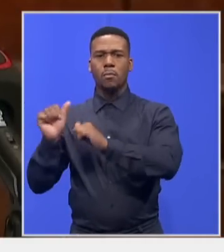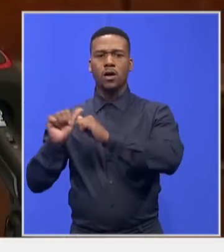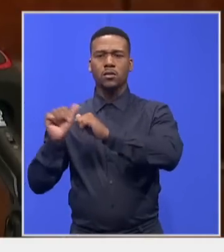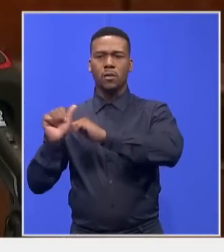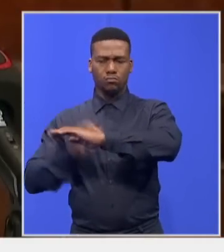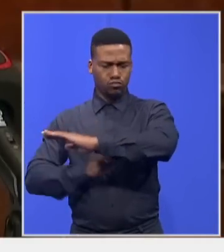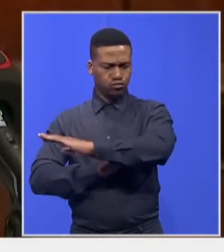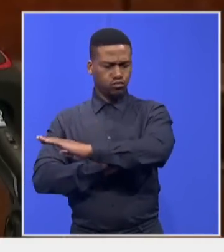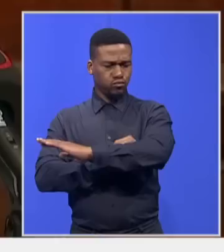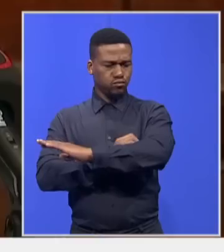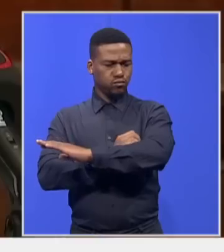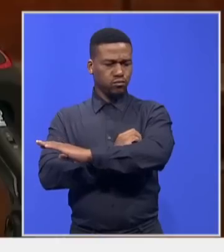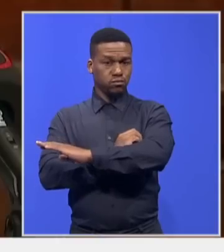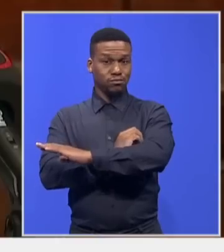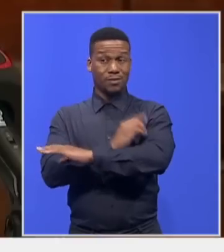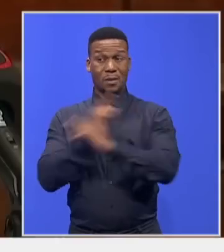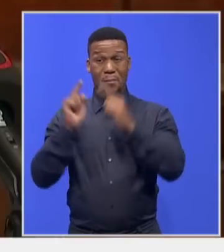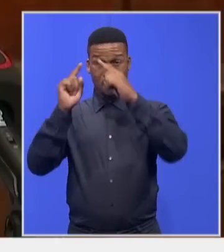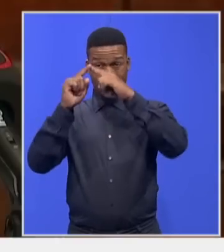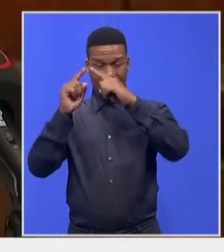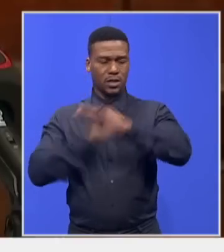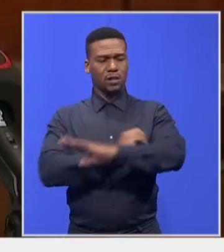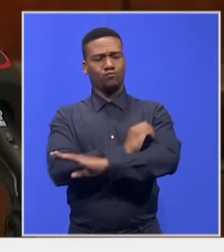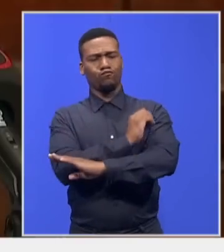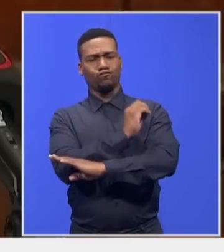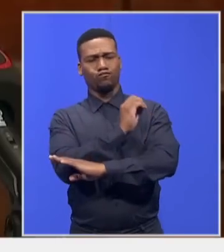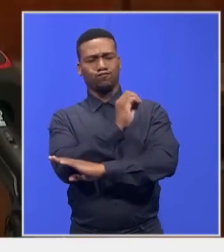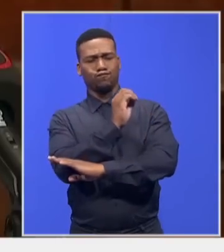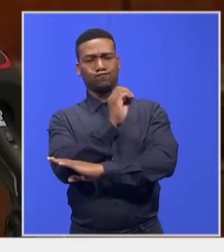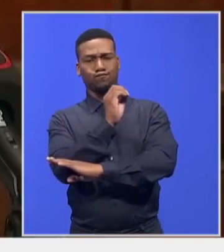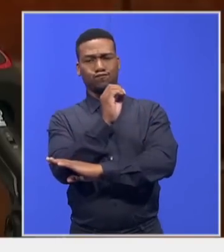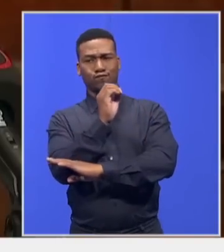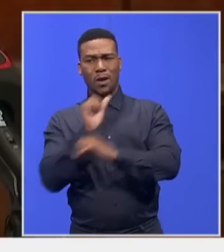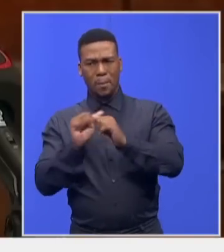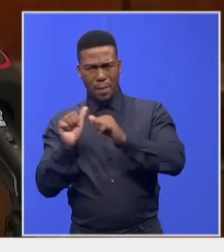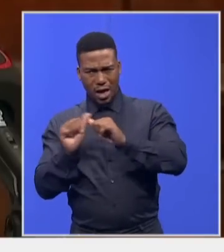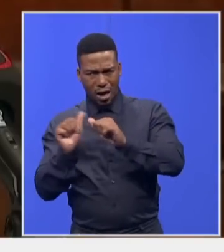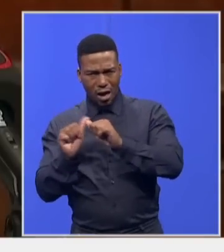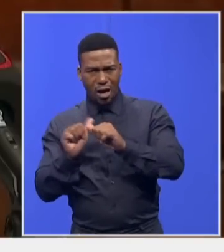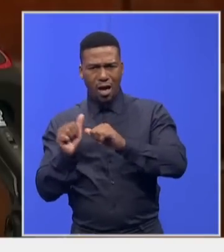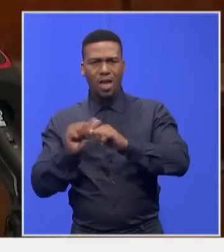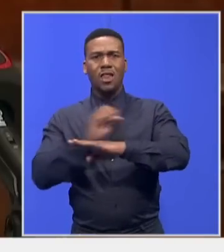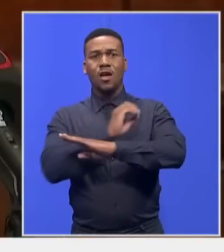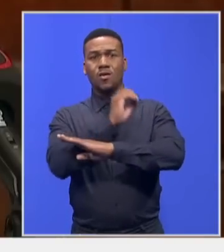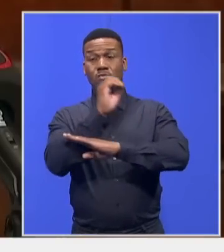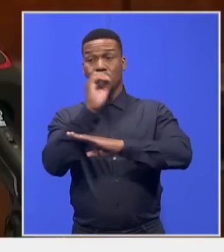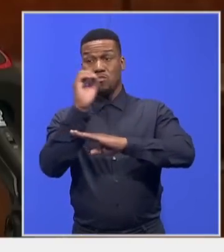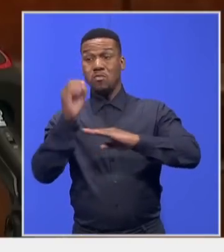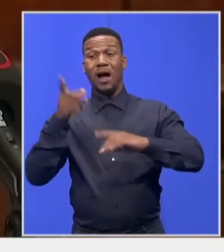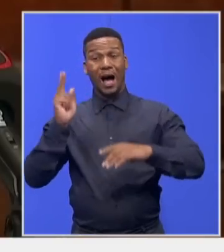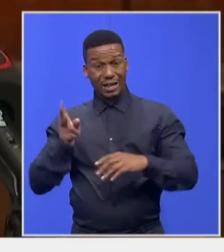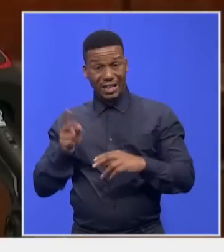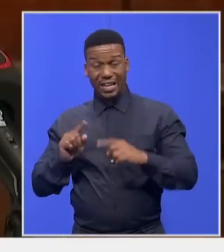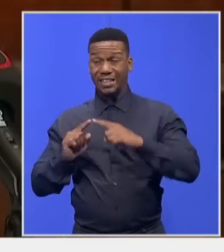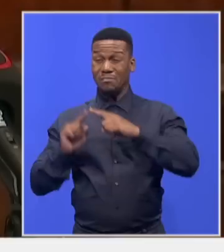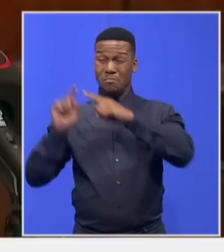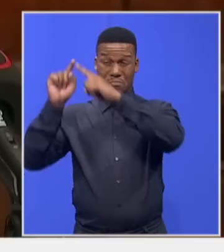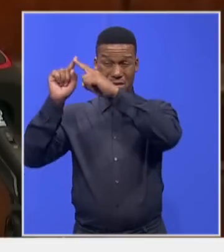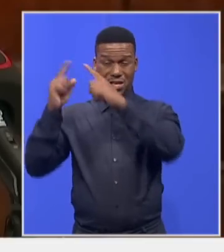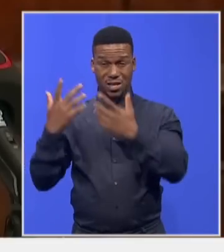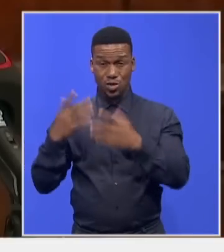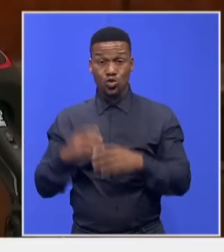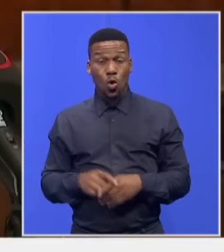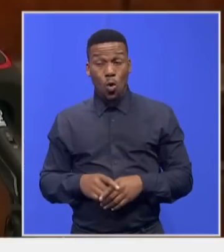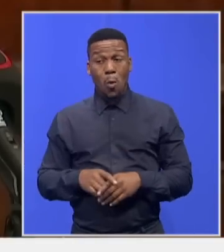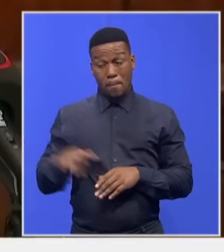pick up. There's another crest in the evening. So those are the two, if you like, Manhattans that we have to address, the